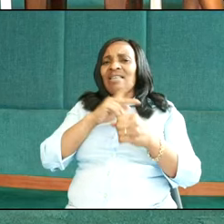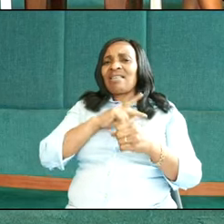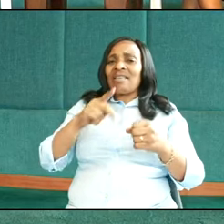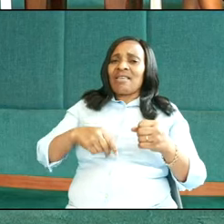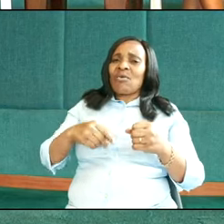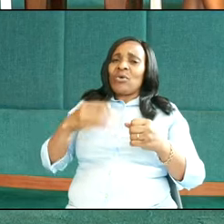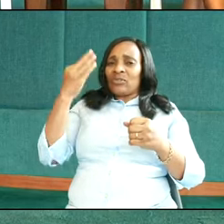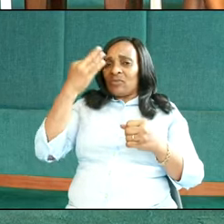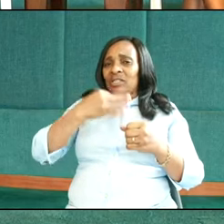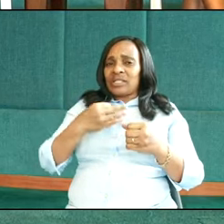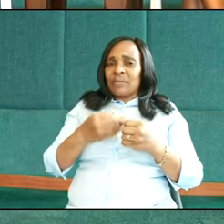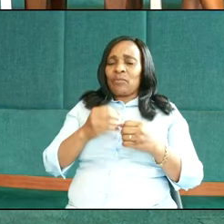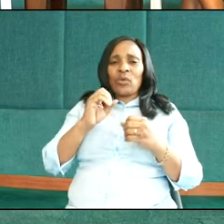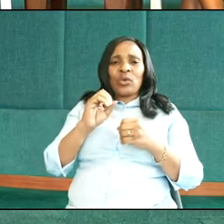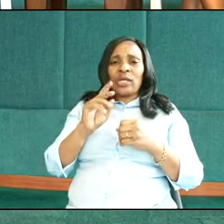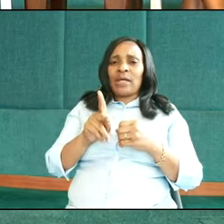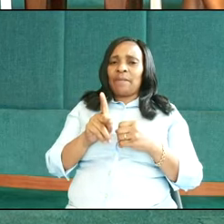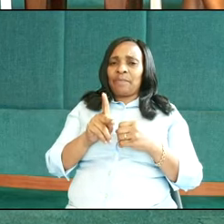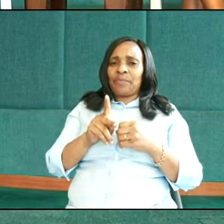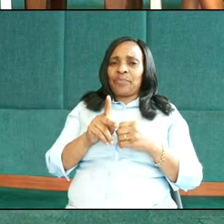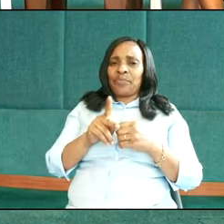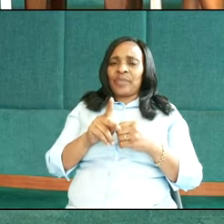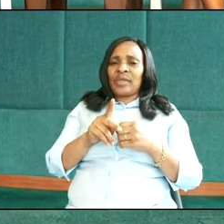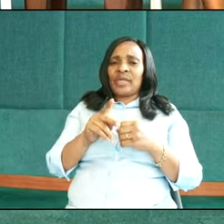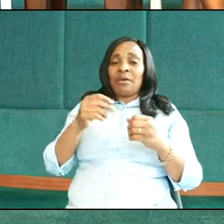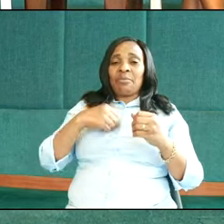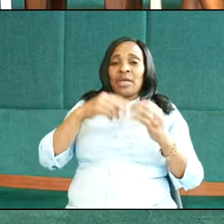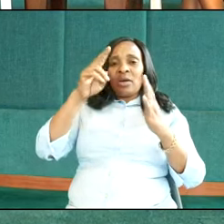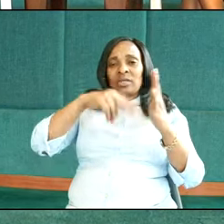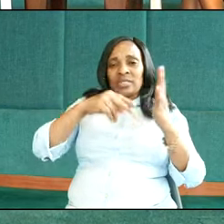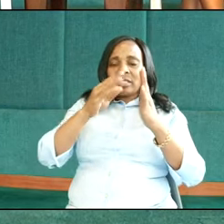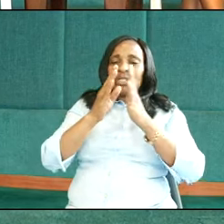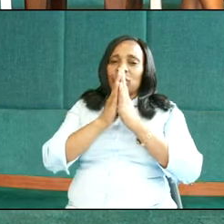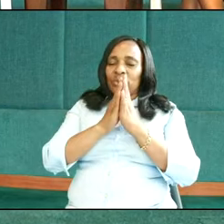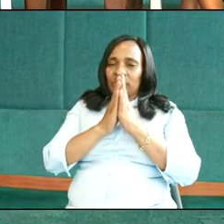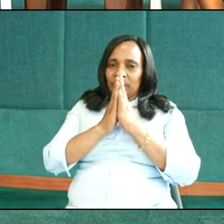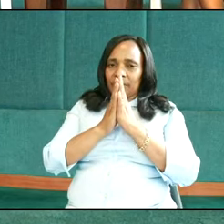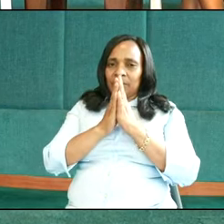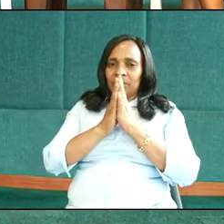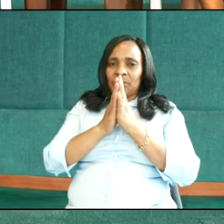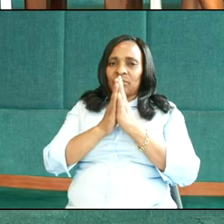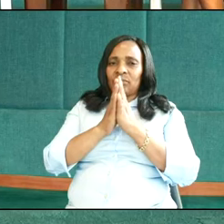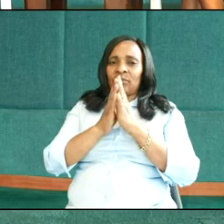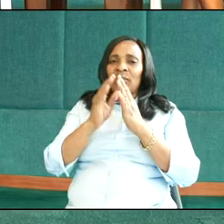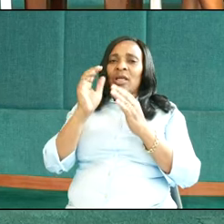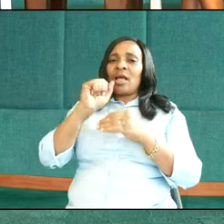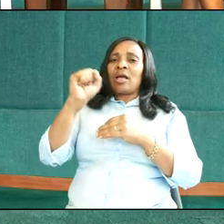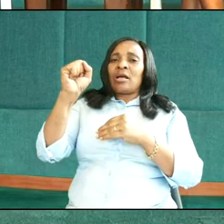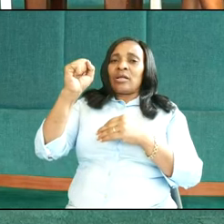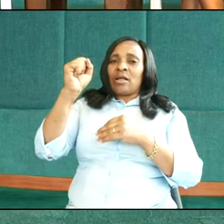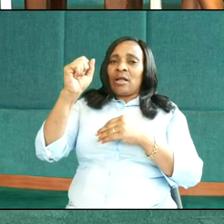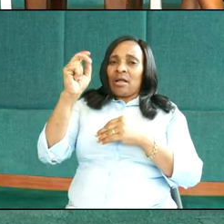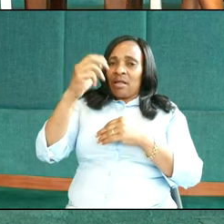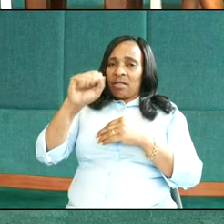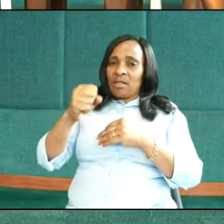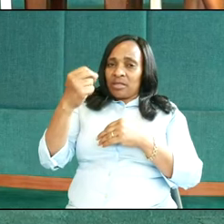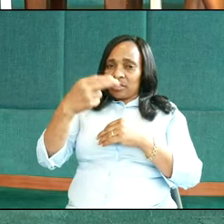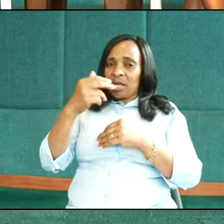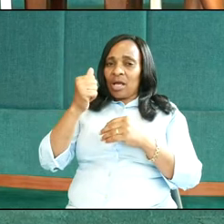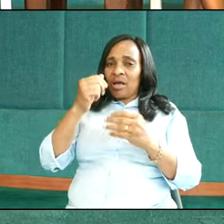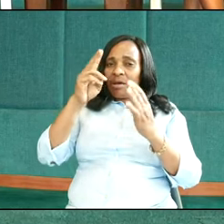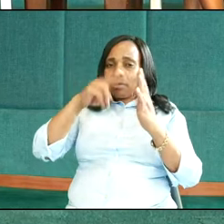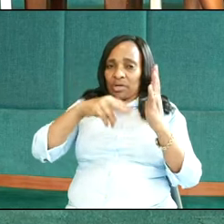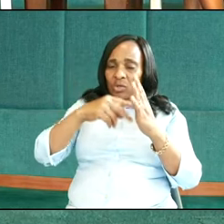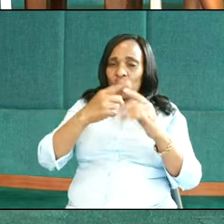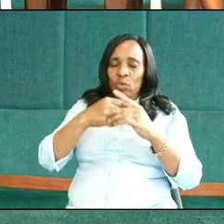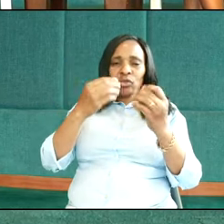Okay, so I'll just read the story. Mm-hmm. Asa did what was good and right in the eyes of the